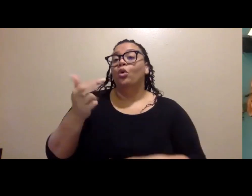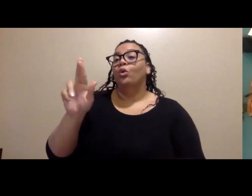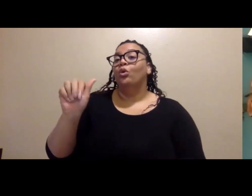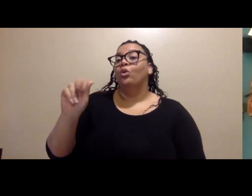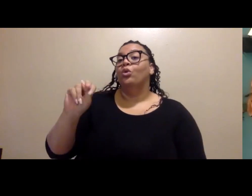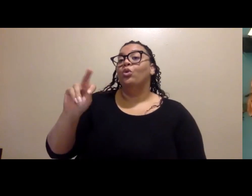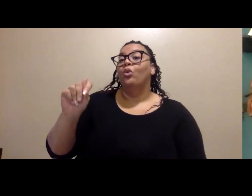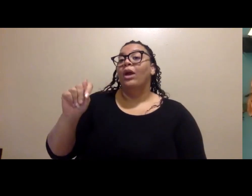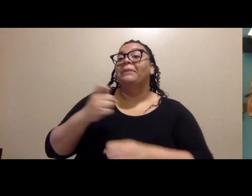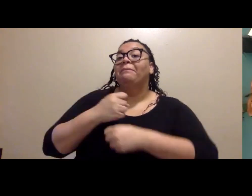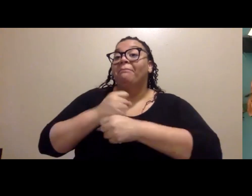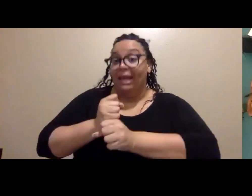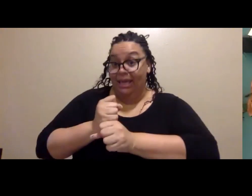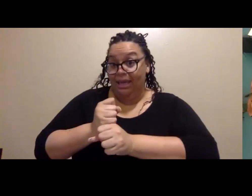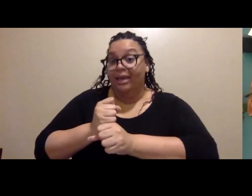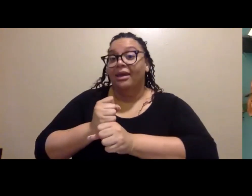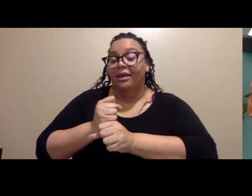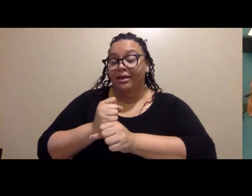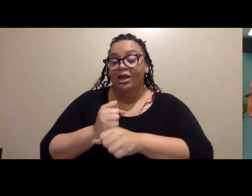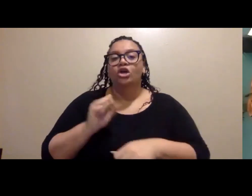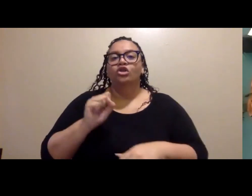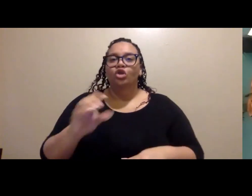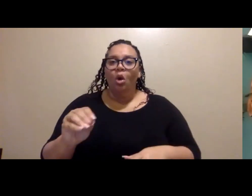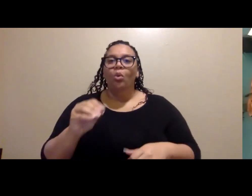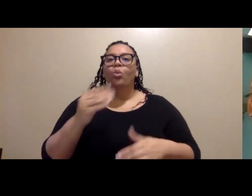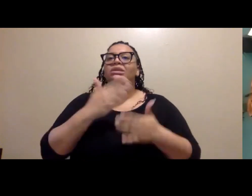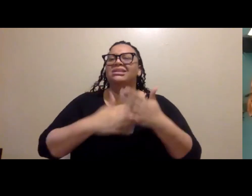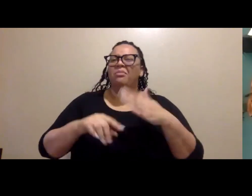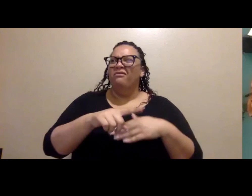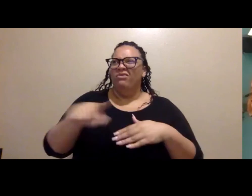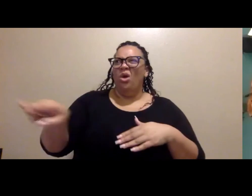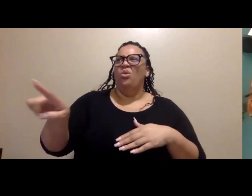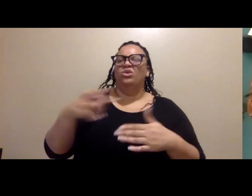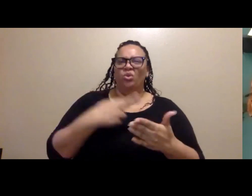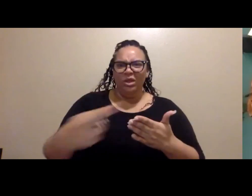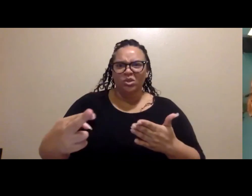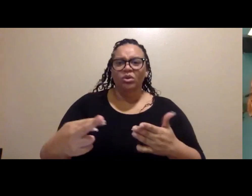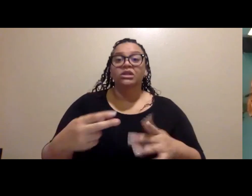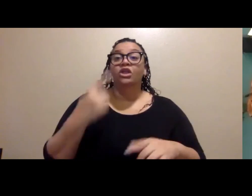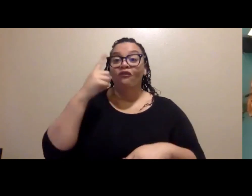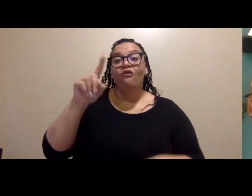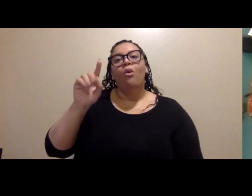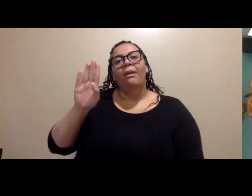of these financial resources are for the BIPOC community